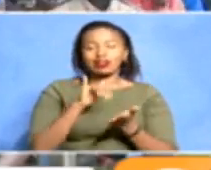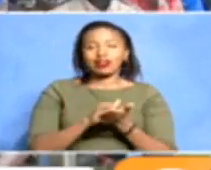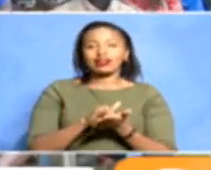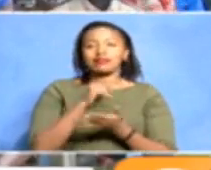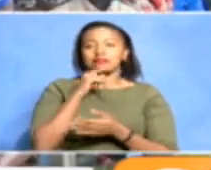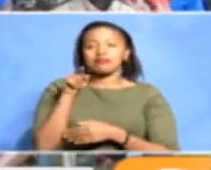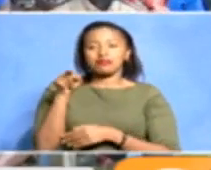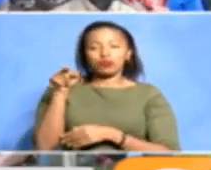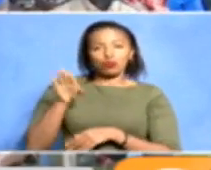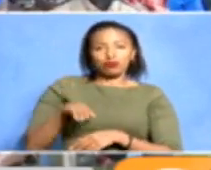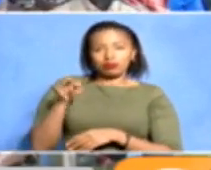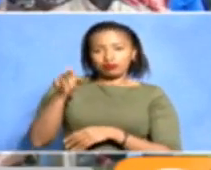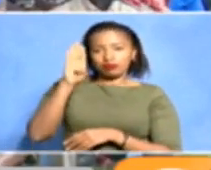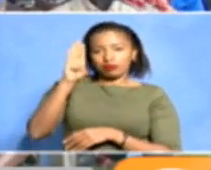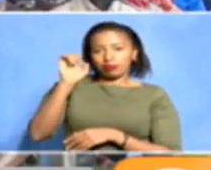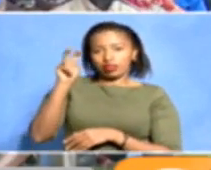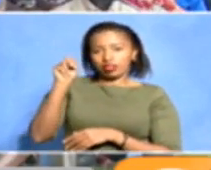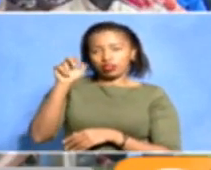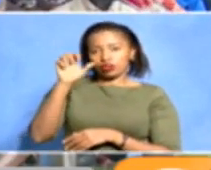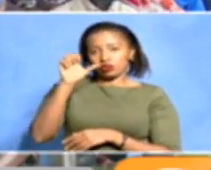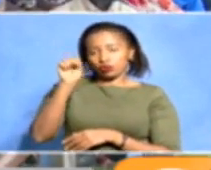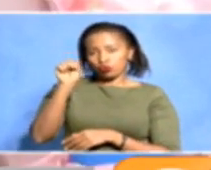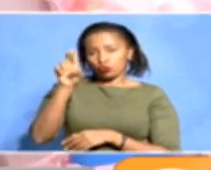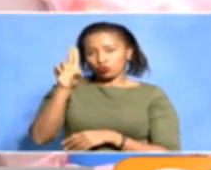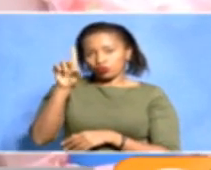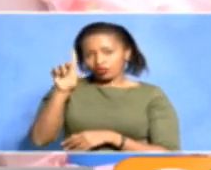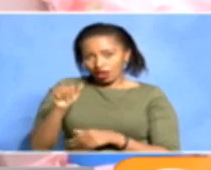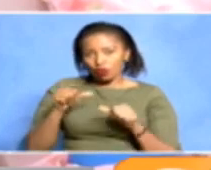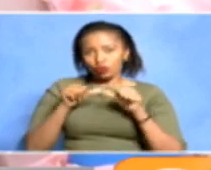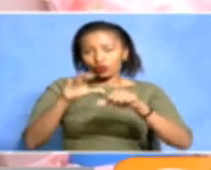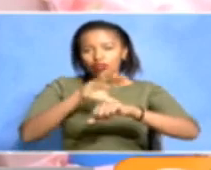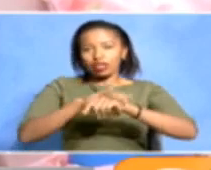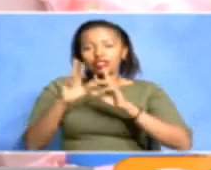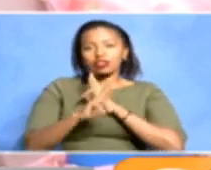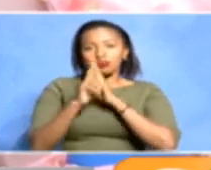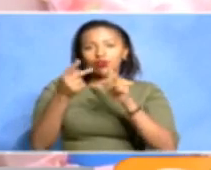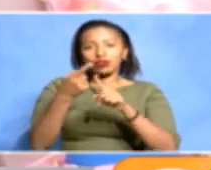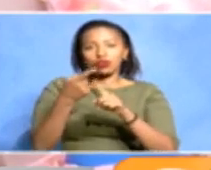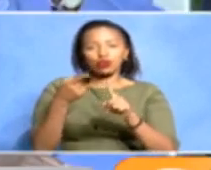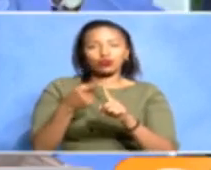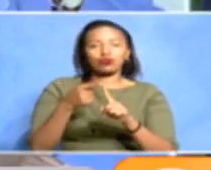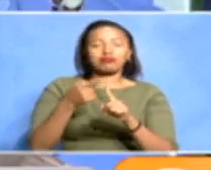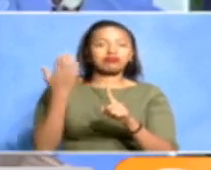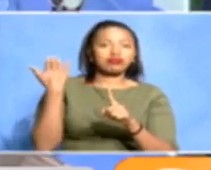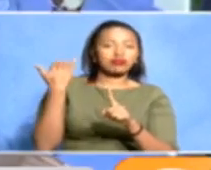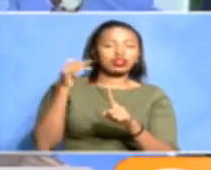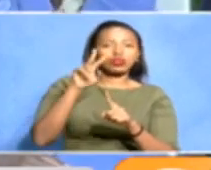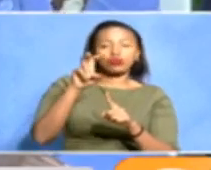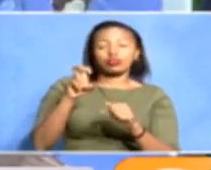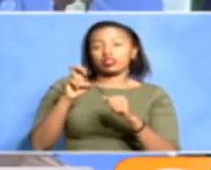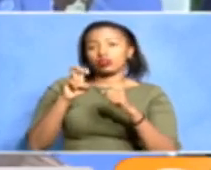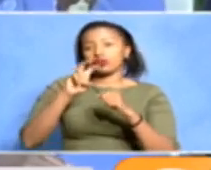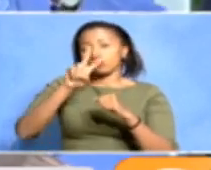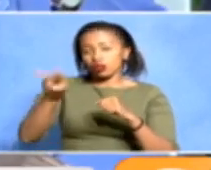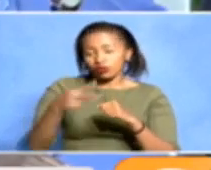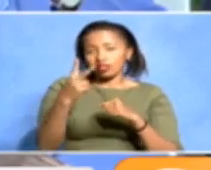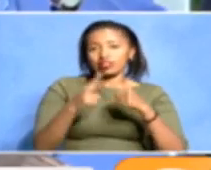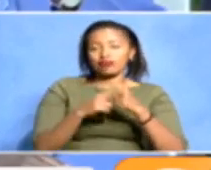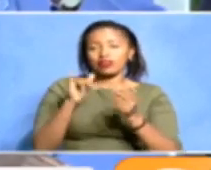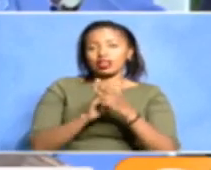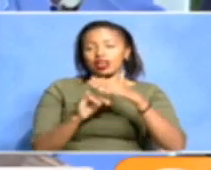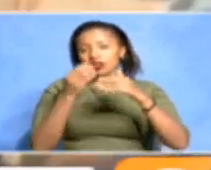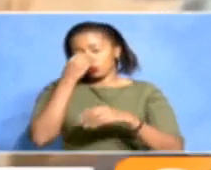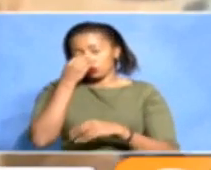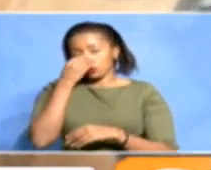Bensouda continued to receive information relating to the post-election violence case that saw Ruto prosecuted at